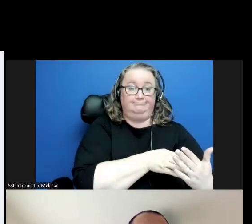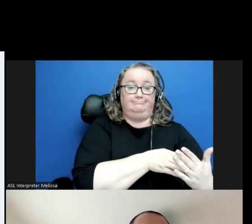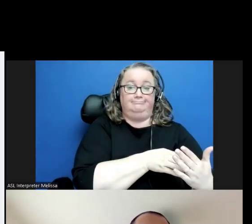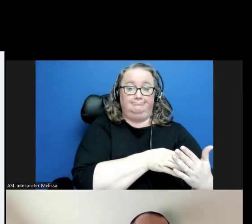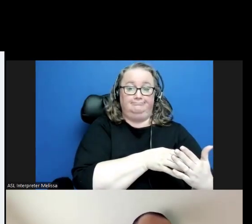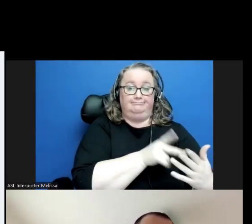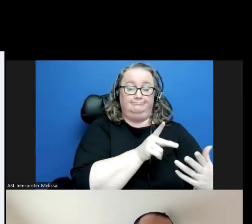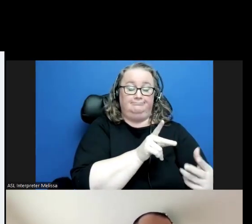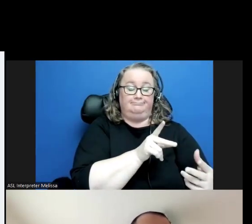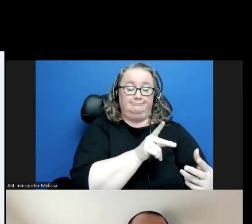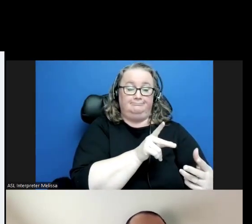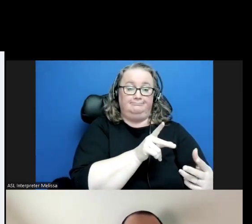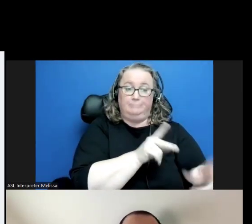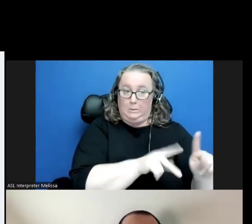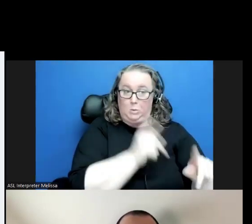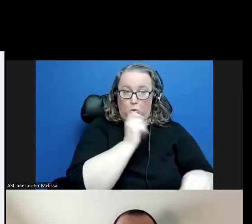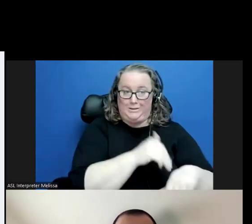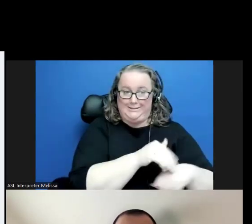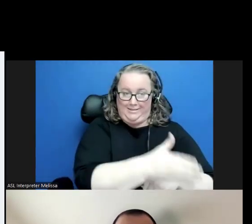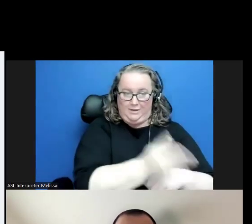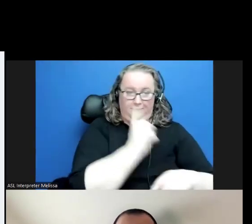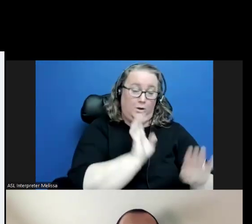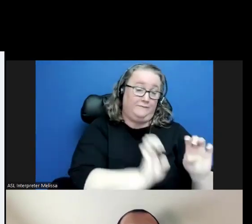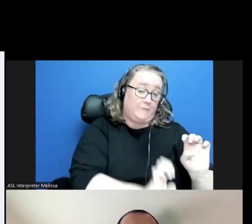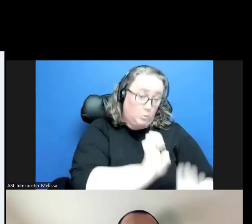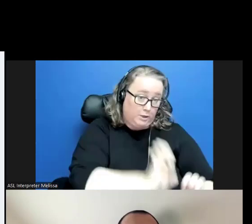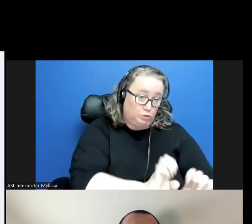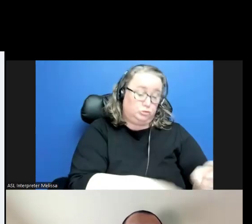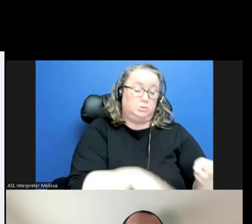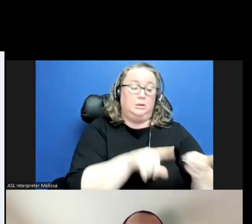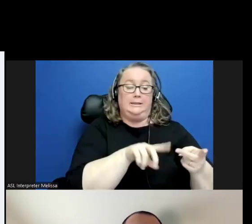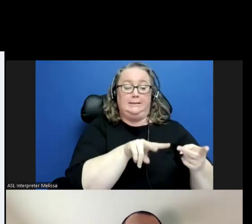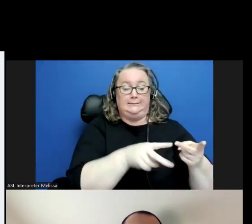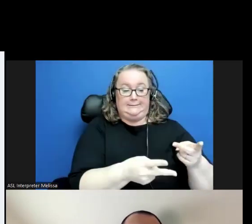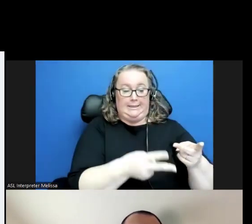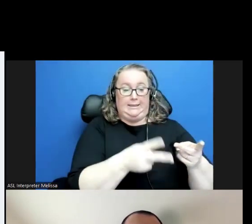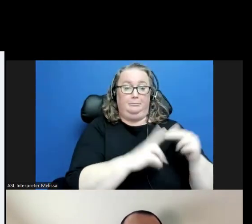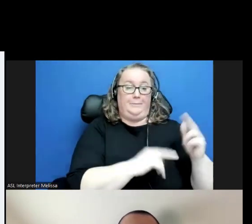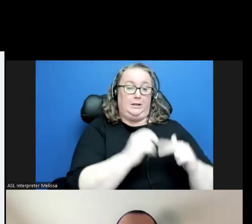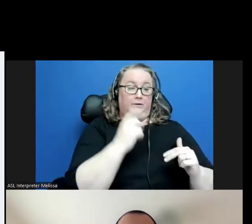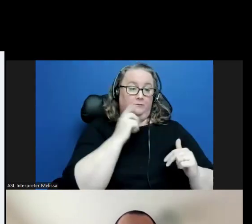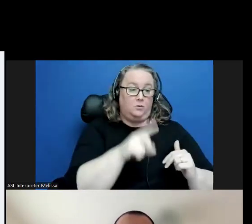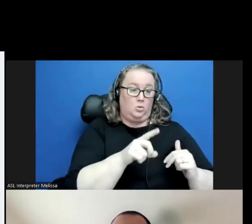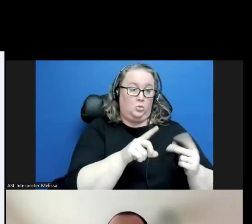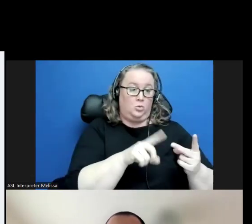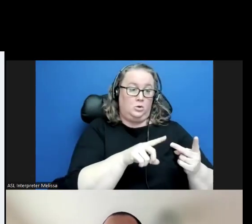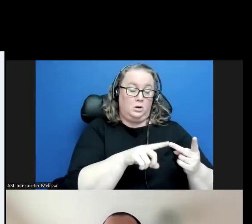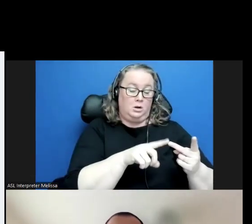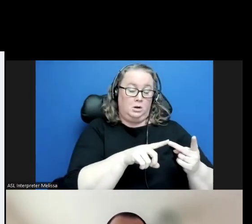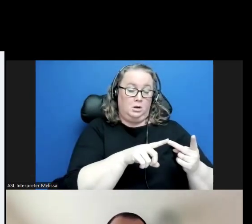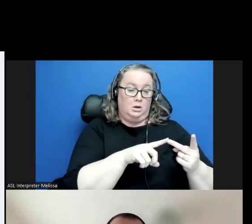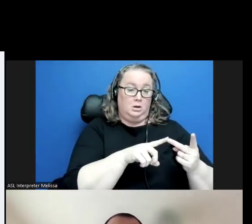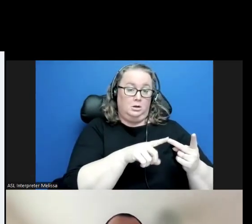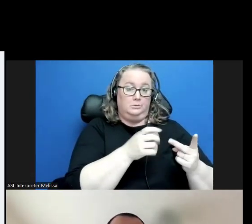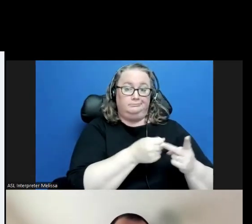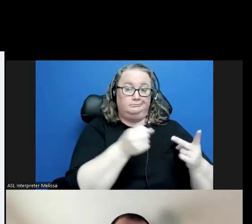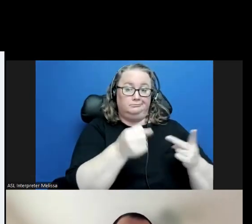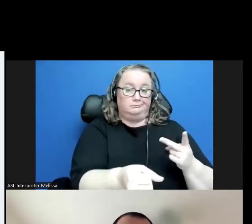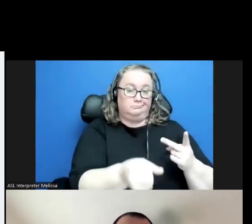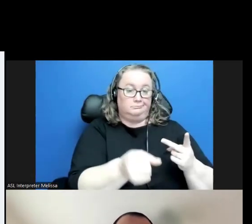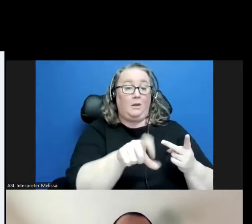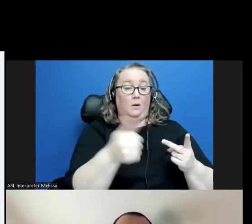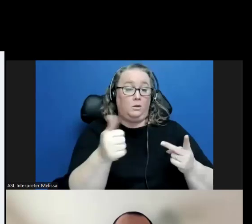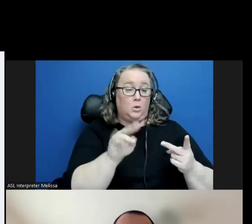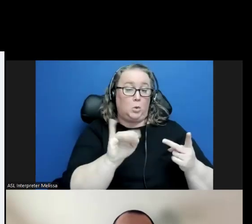who are sent there for evaluation, and then they may also end up being committed on the other